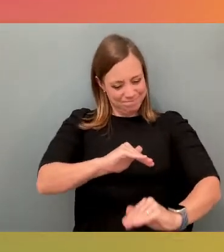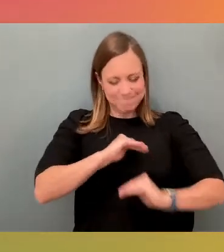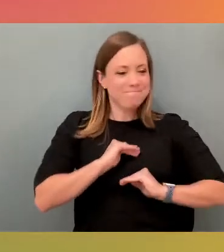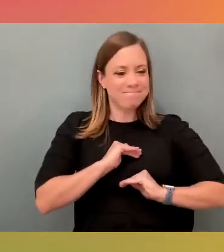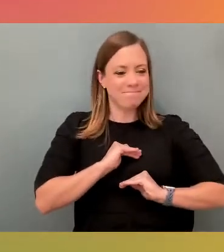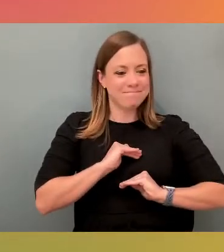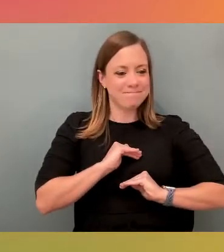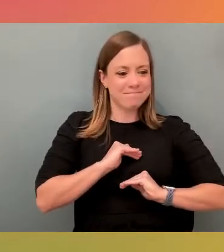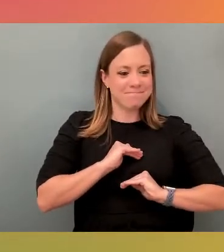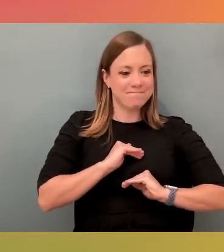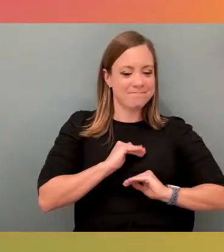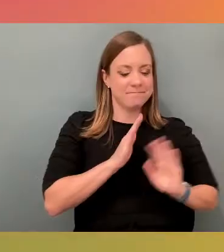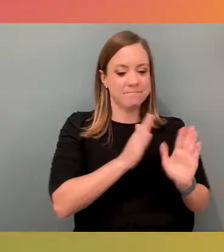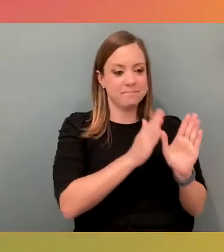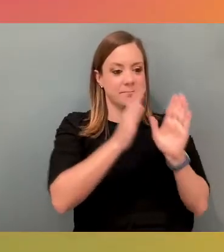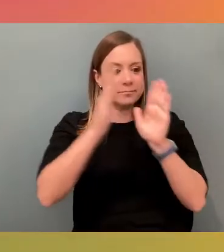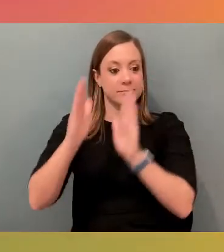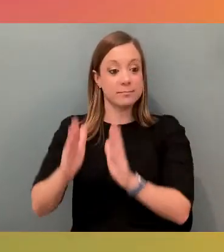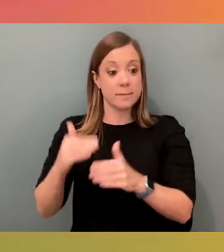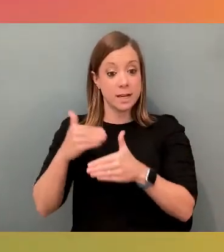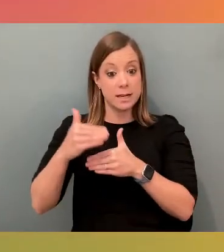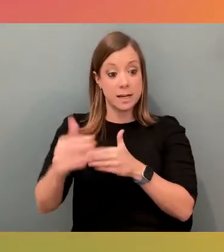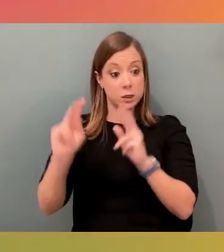The next quote by Pico Iyer.